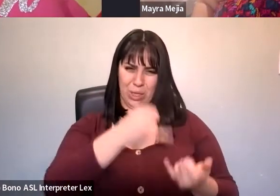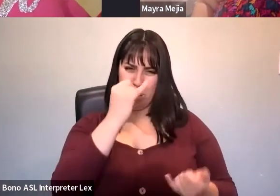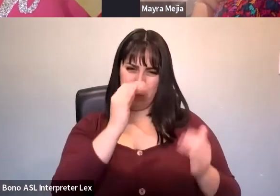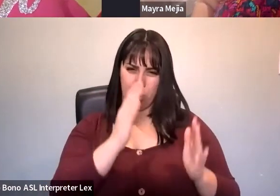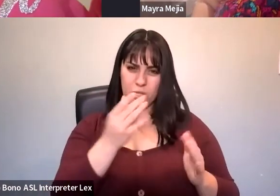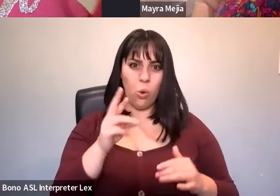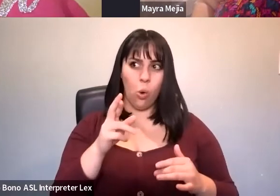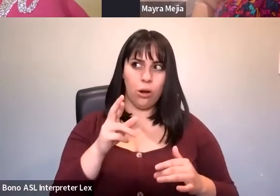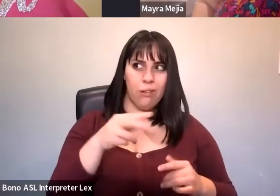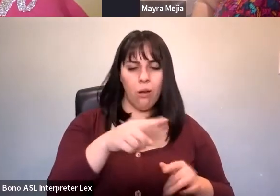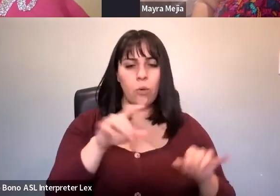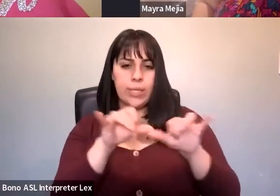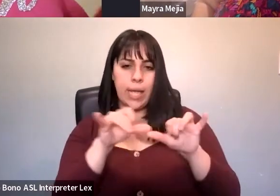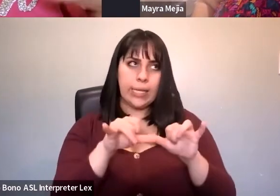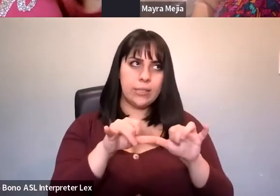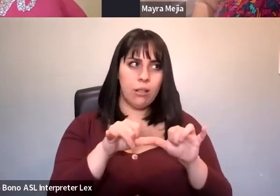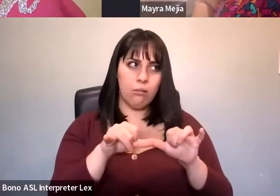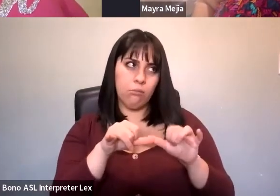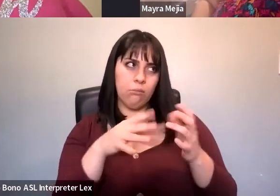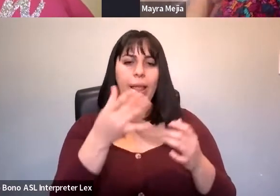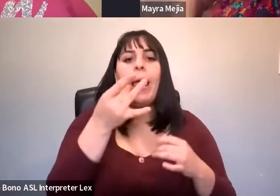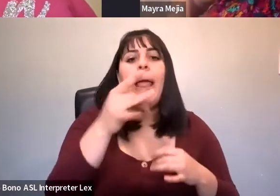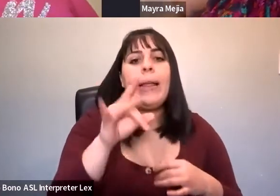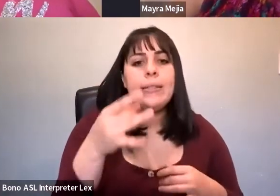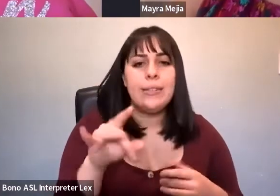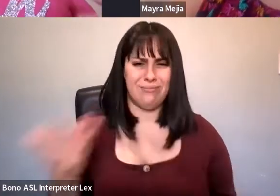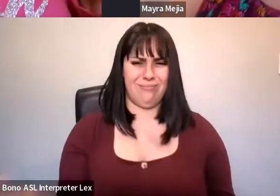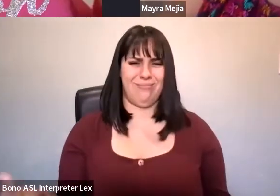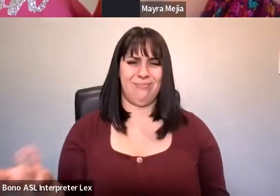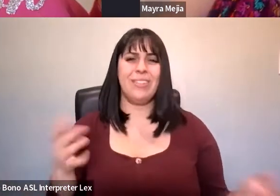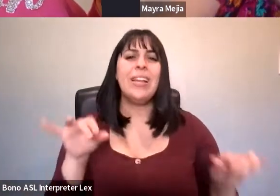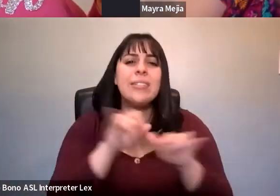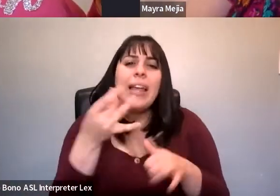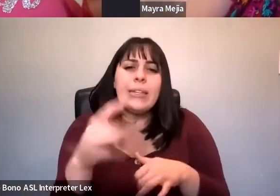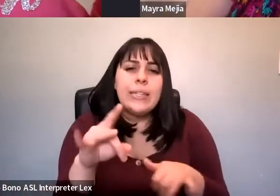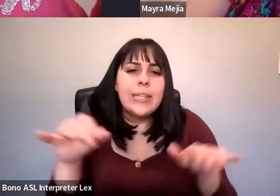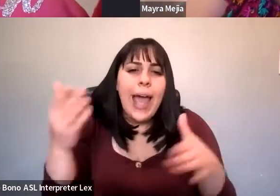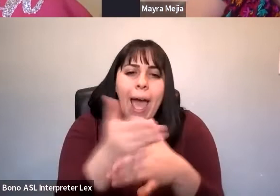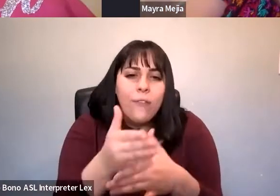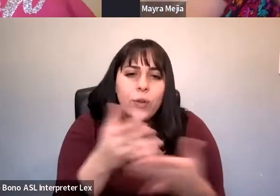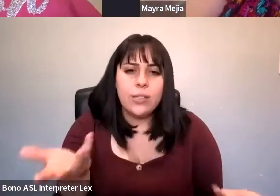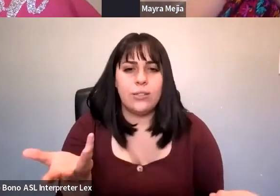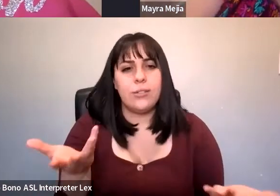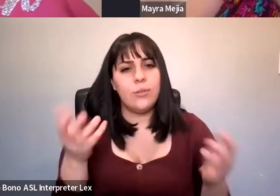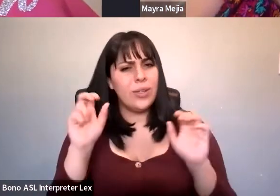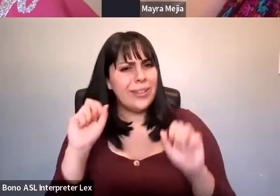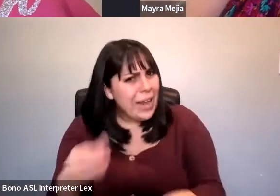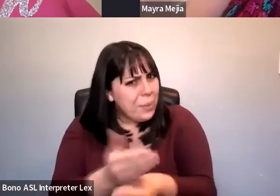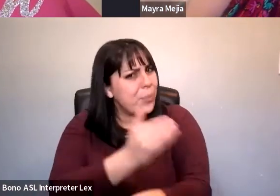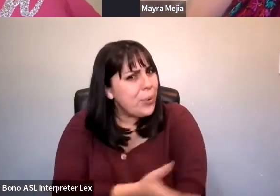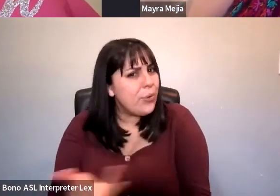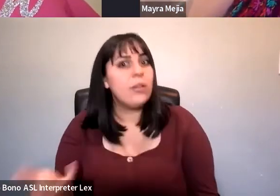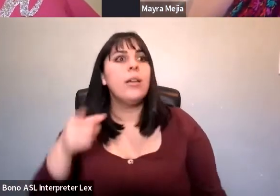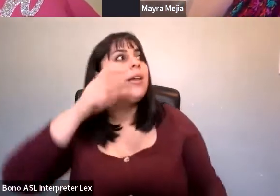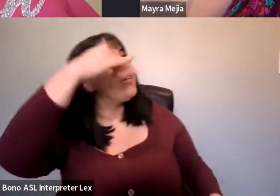epic, You're not, because that's like the average American woman. Come on, like we could do better. We could do better. Show the 8X, show